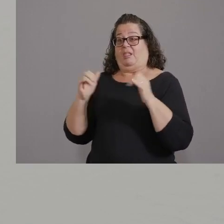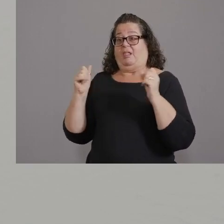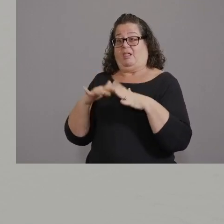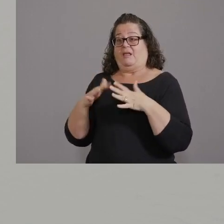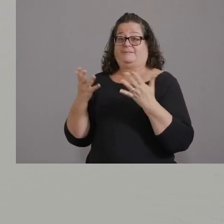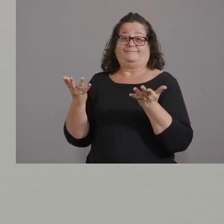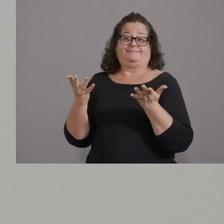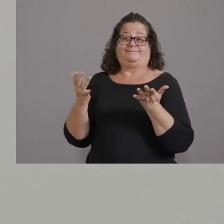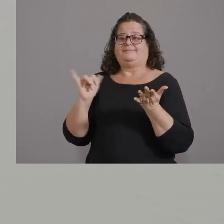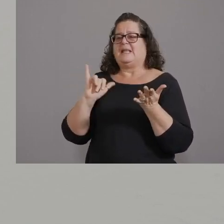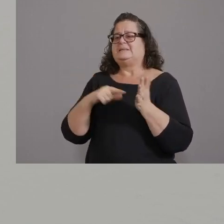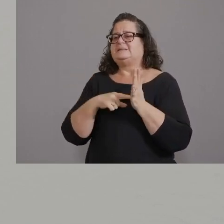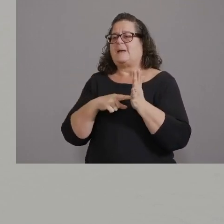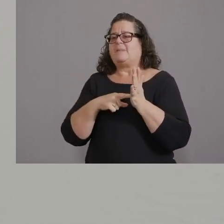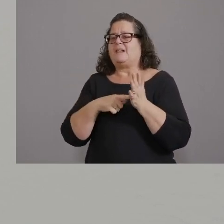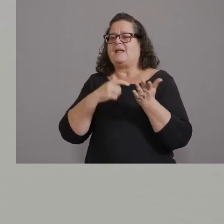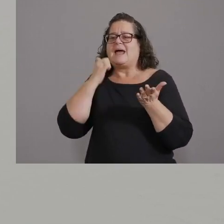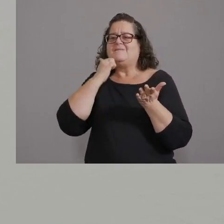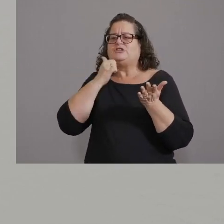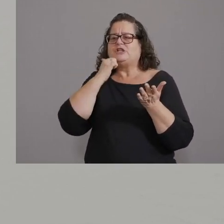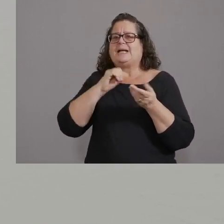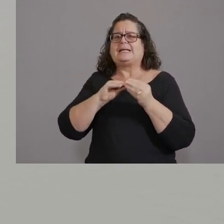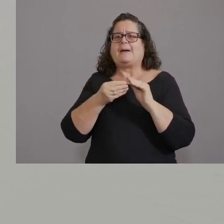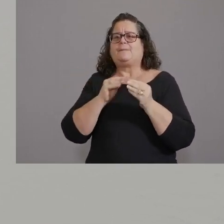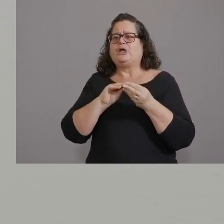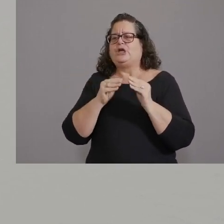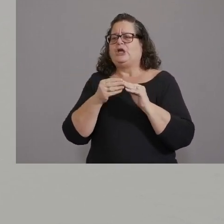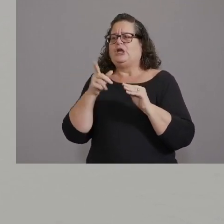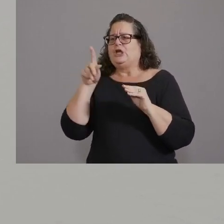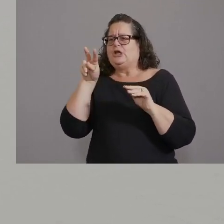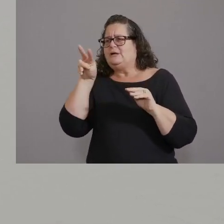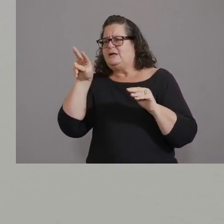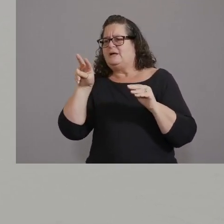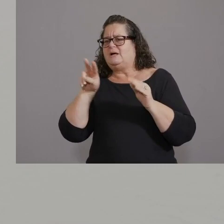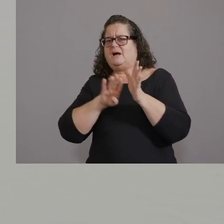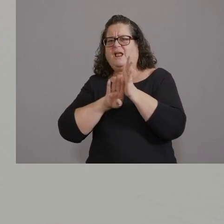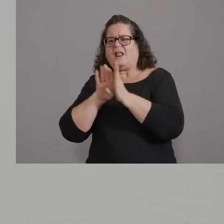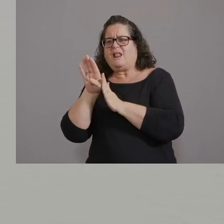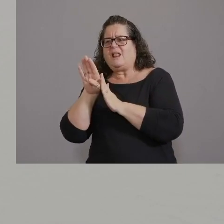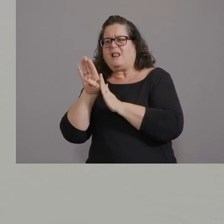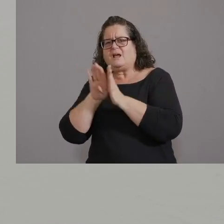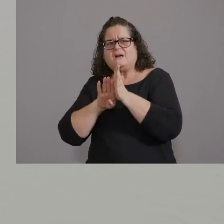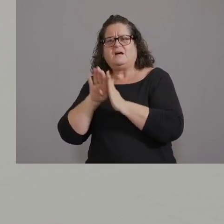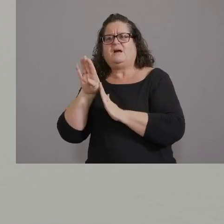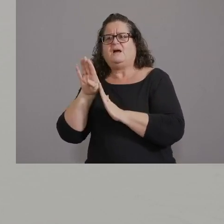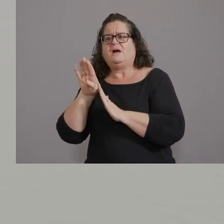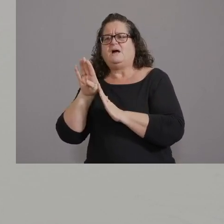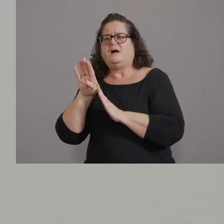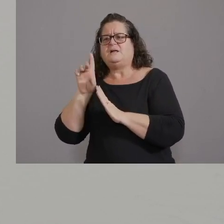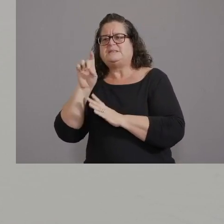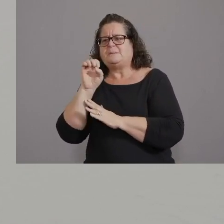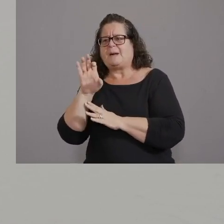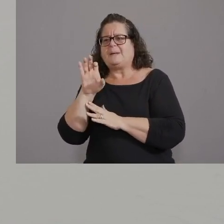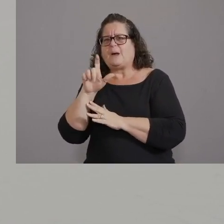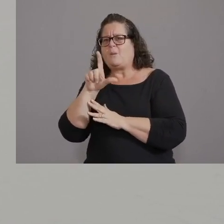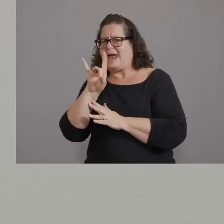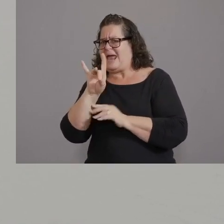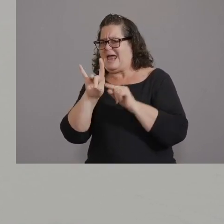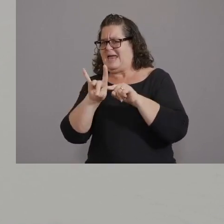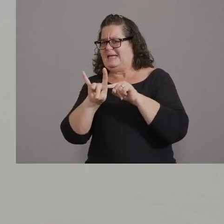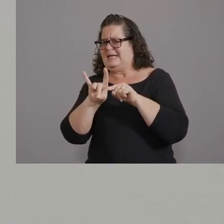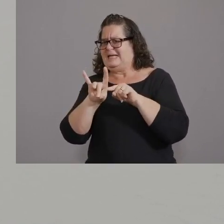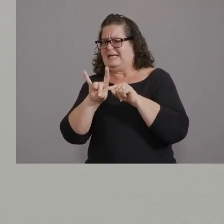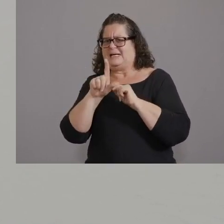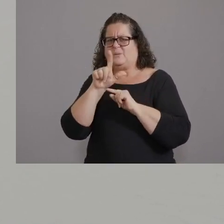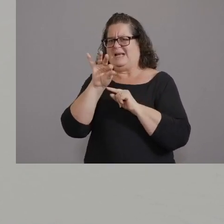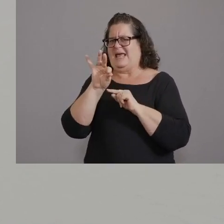if you look at our epi curve, the spikes on December 28th and 29th, so exactly 3 to 5 days after Christmas,